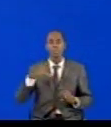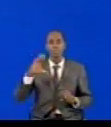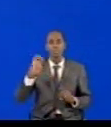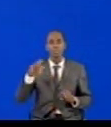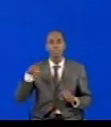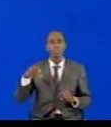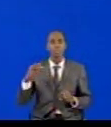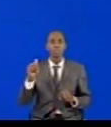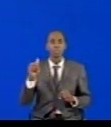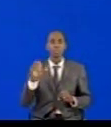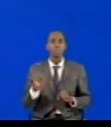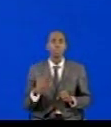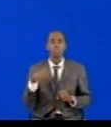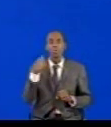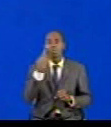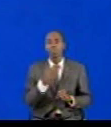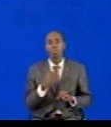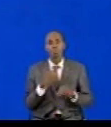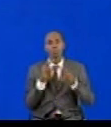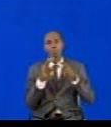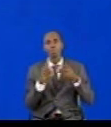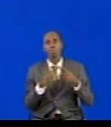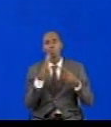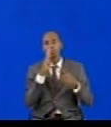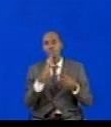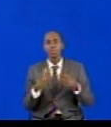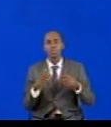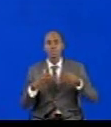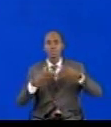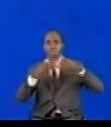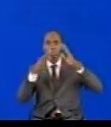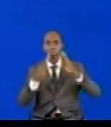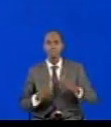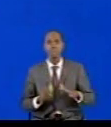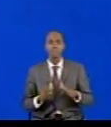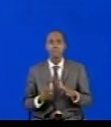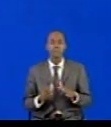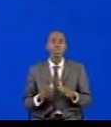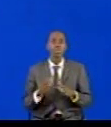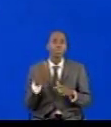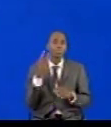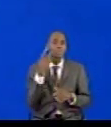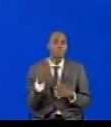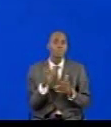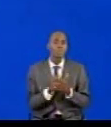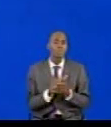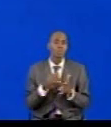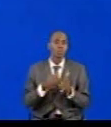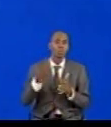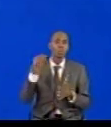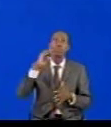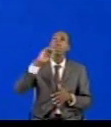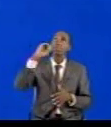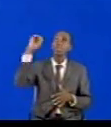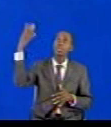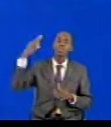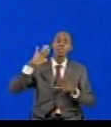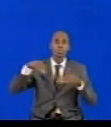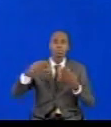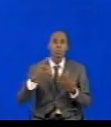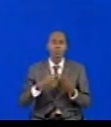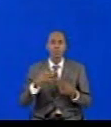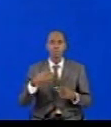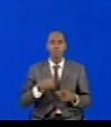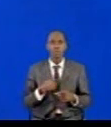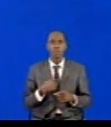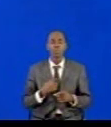be pillars, perceived the grace that was given unto me, they gave to me